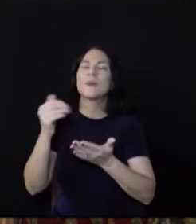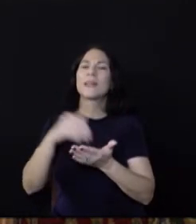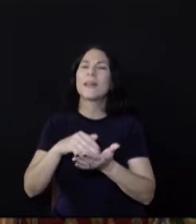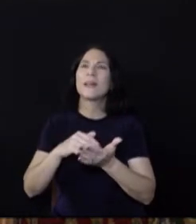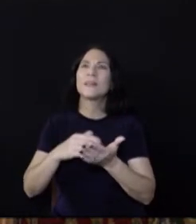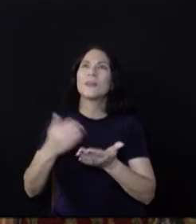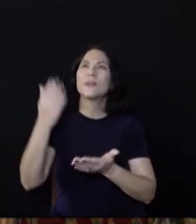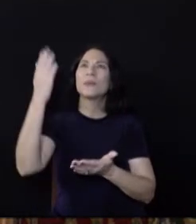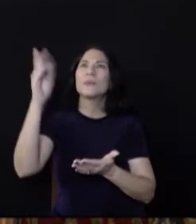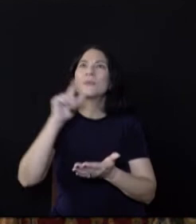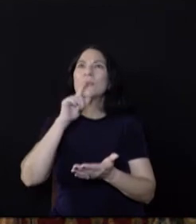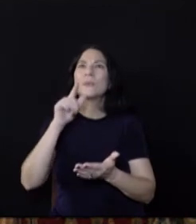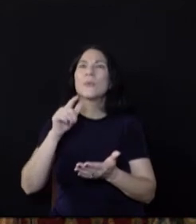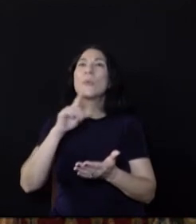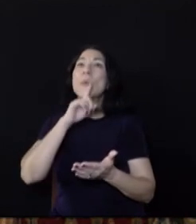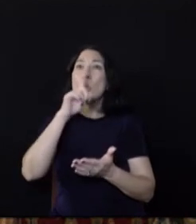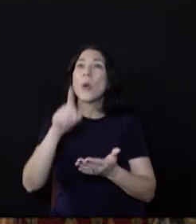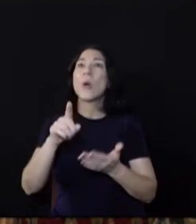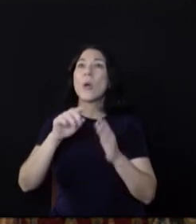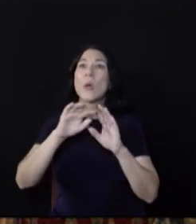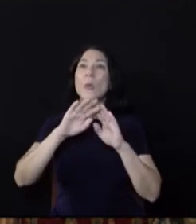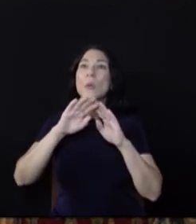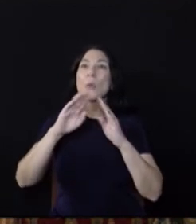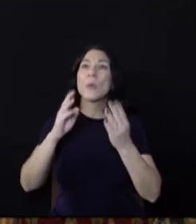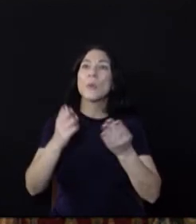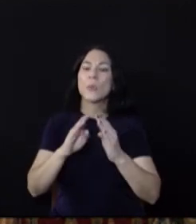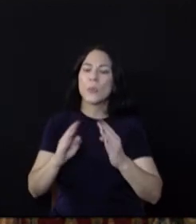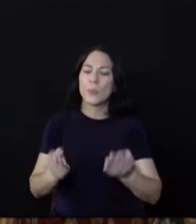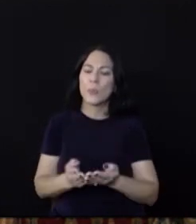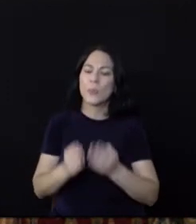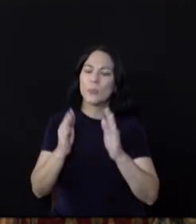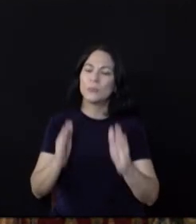You are the potter. We are the clay. We are your disciples.